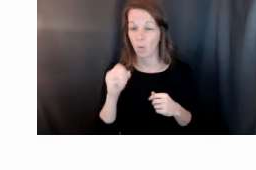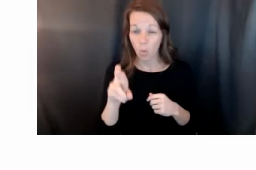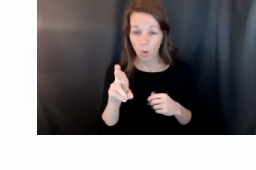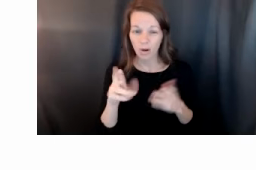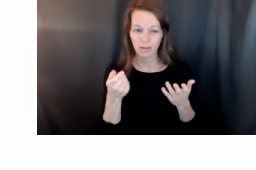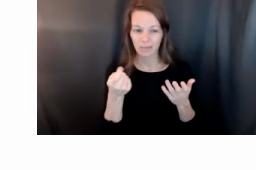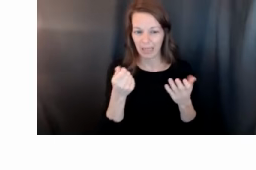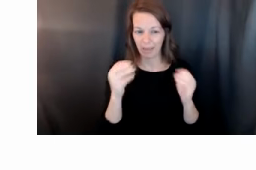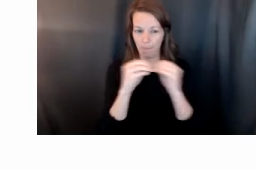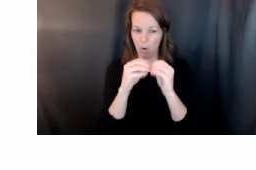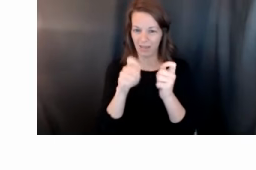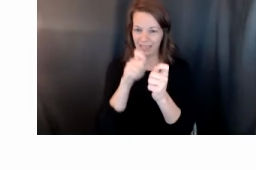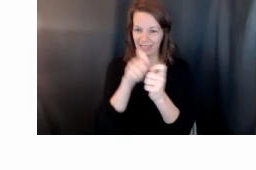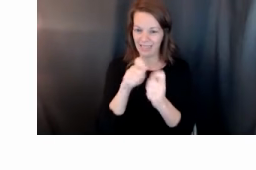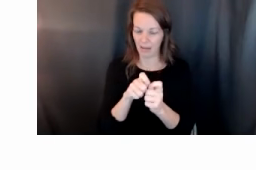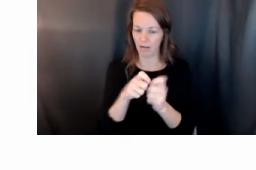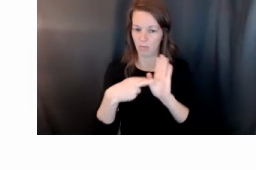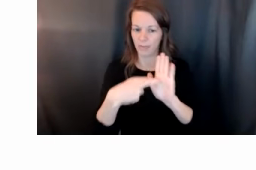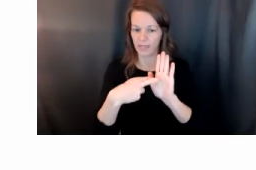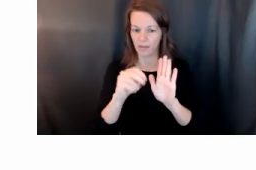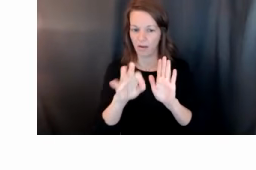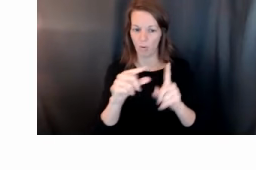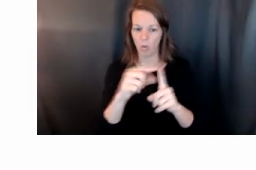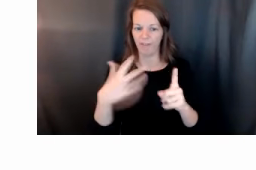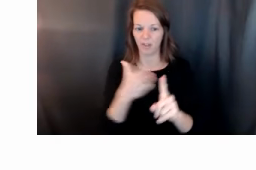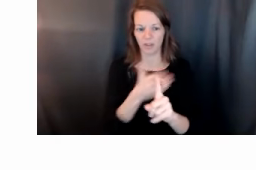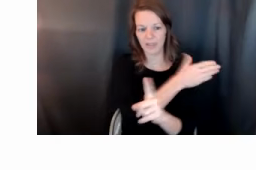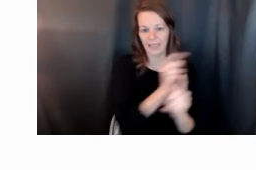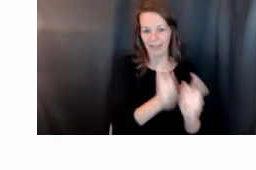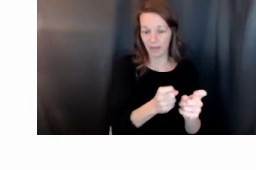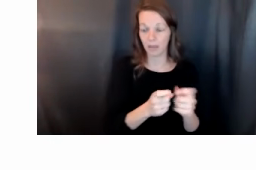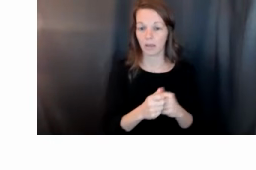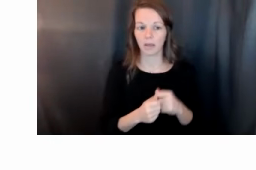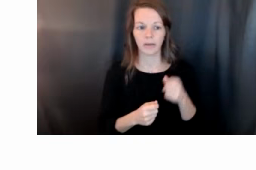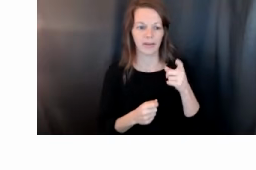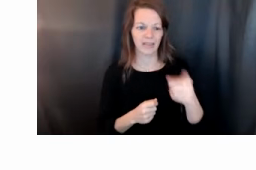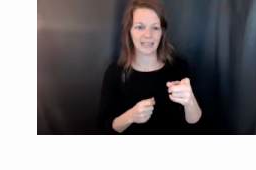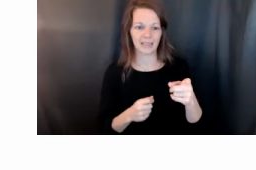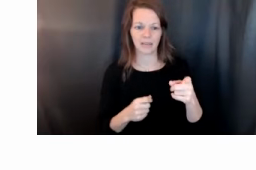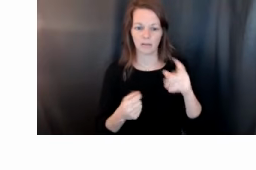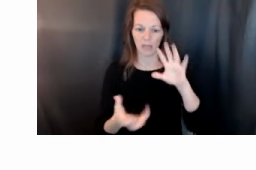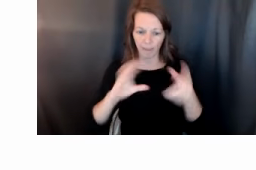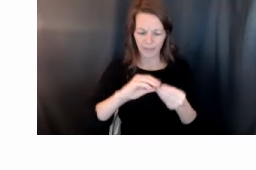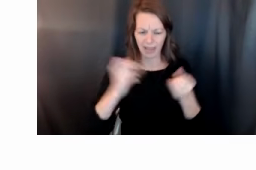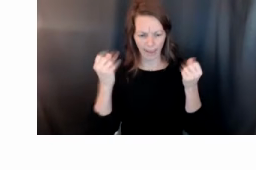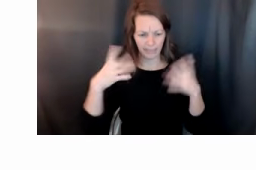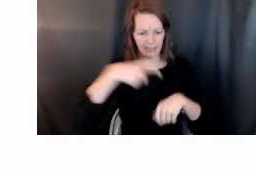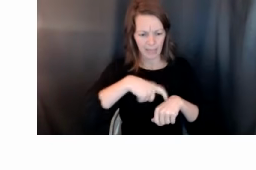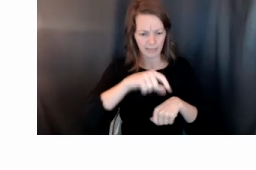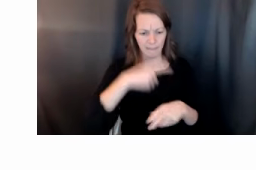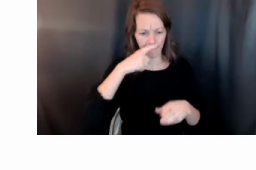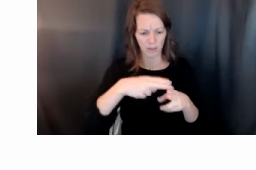slightly more detailed representation of a word's givenness? So for example, does this encompass how many times a word has been